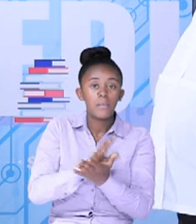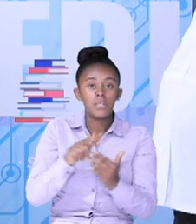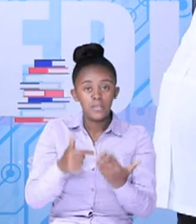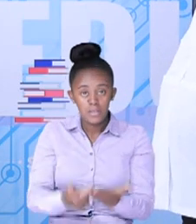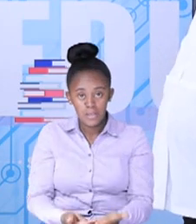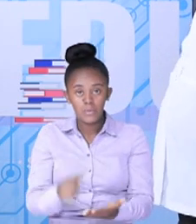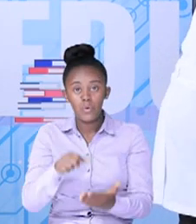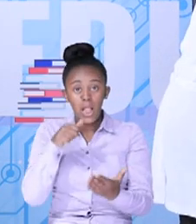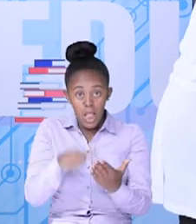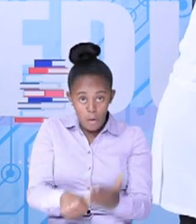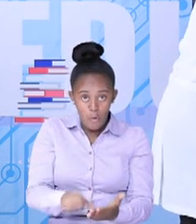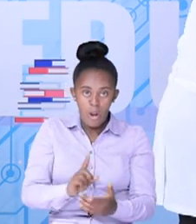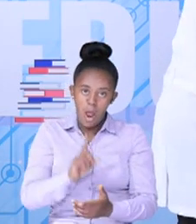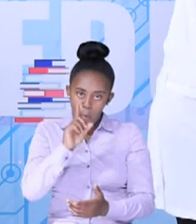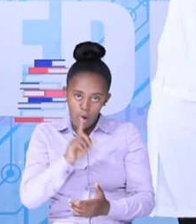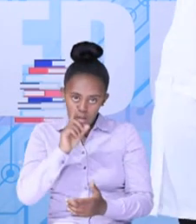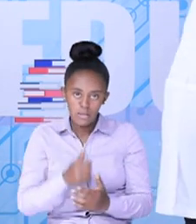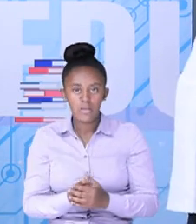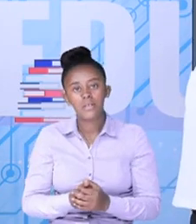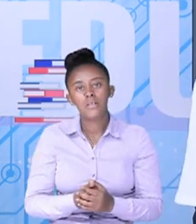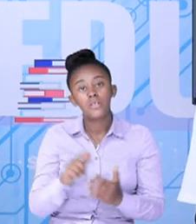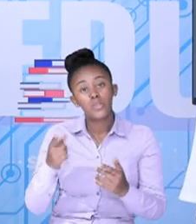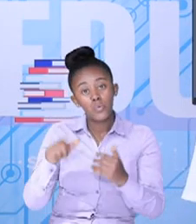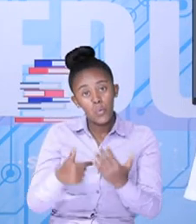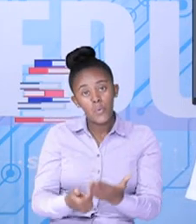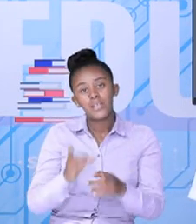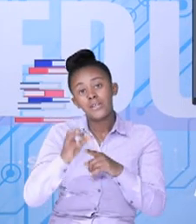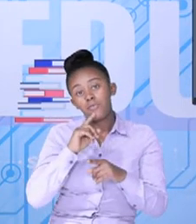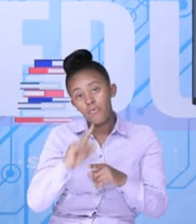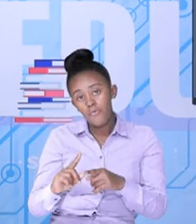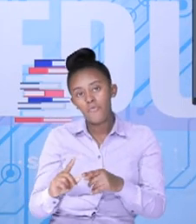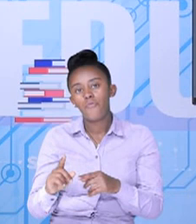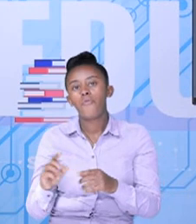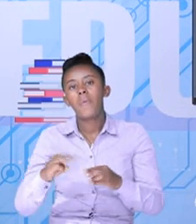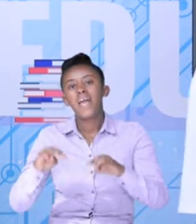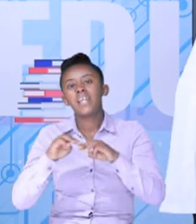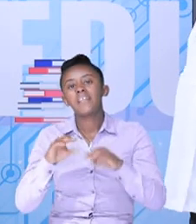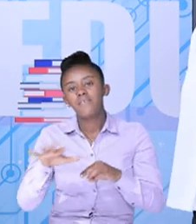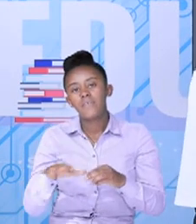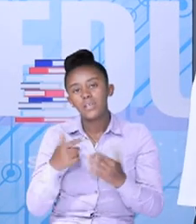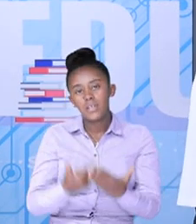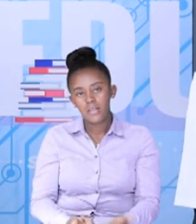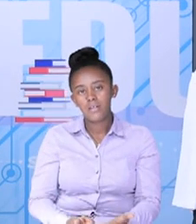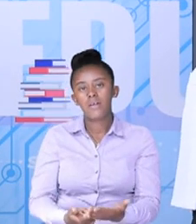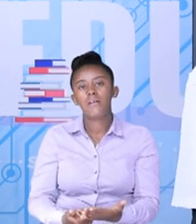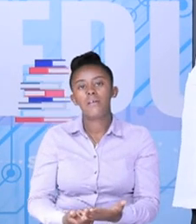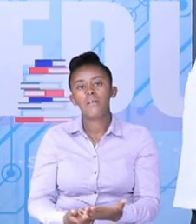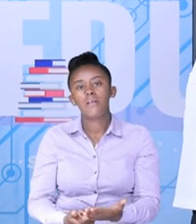So your thumb points upward. So the direction of the magnetic field is upward. It tends